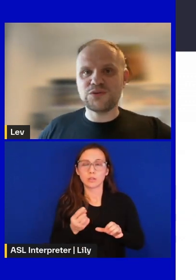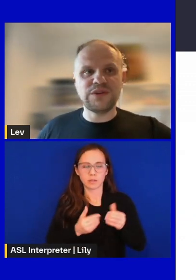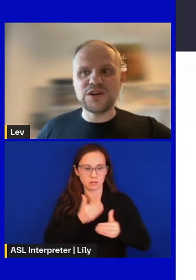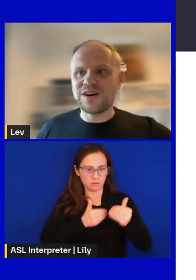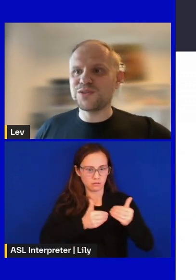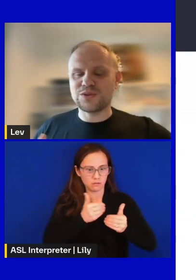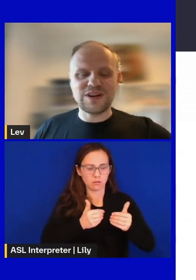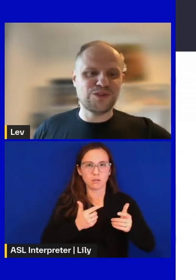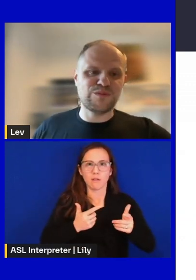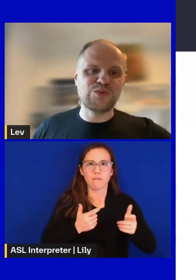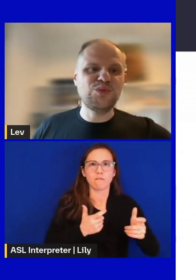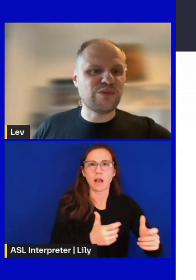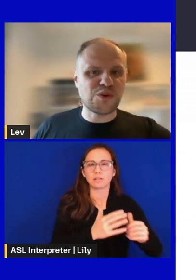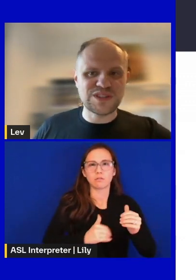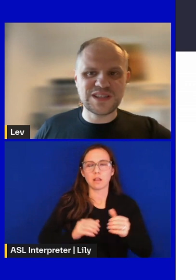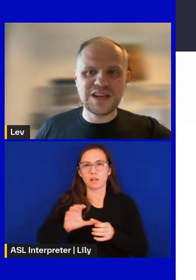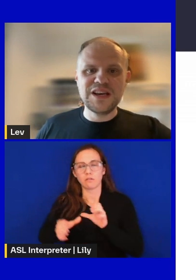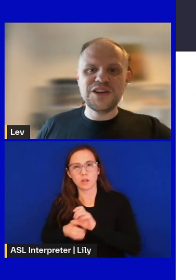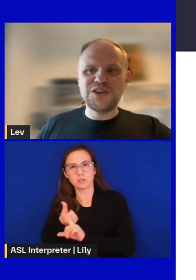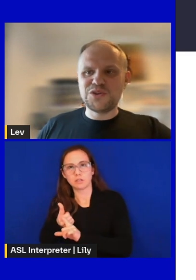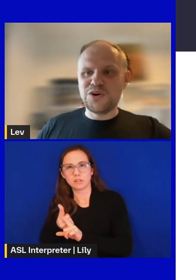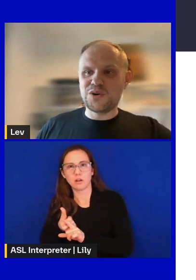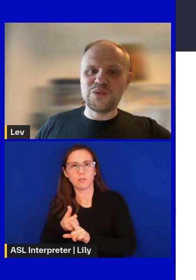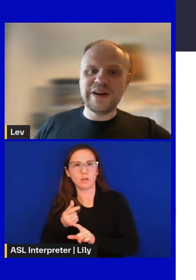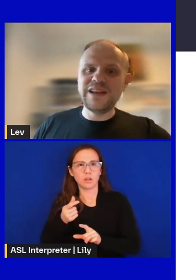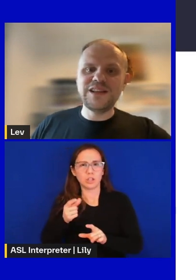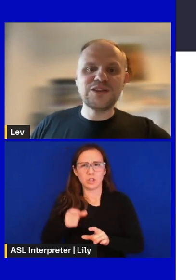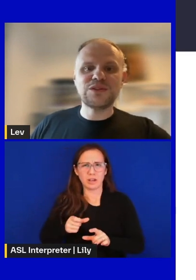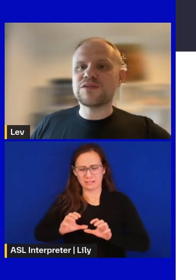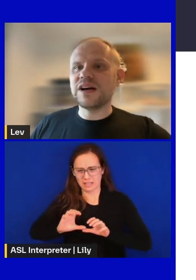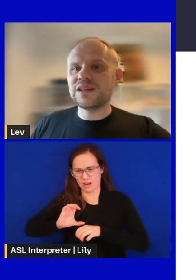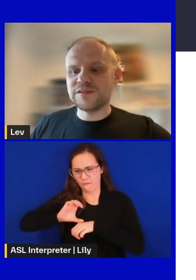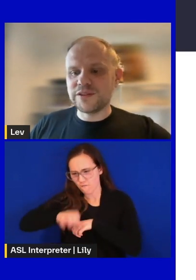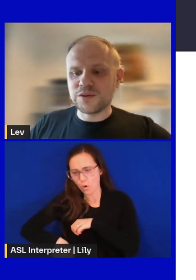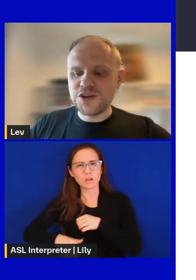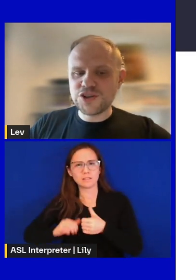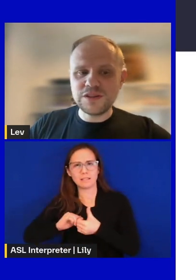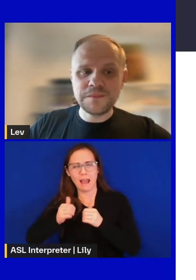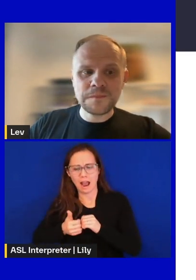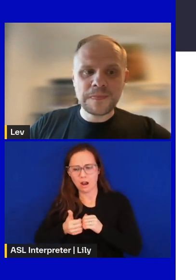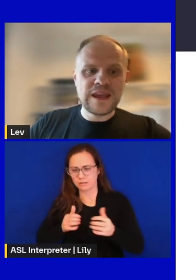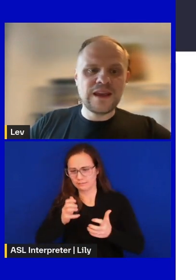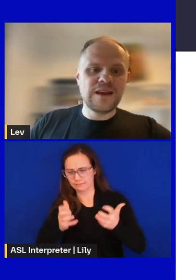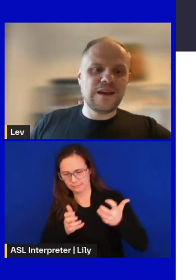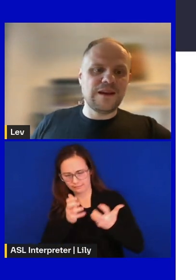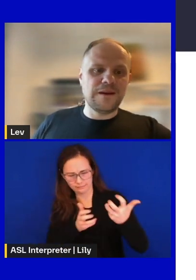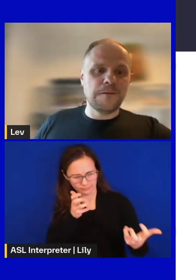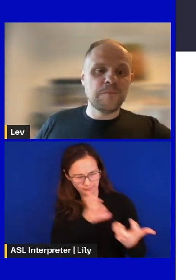you have to figure out or kind of brute force your way into the right configuration.